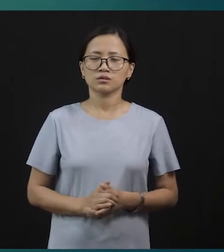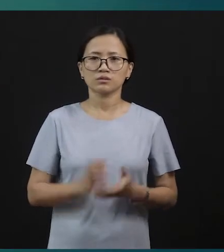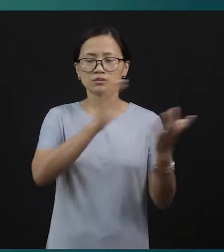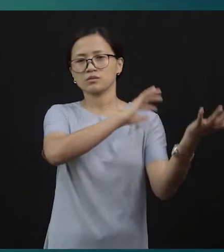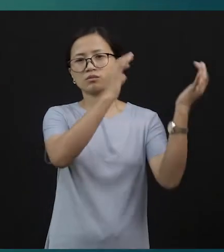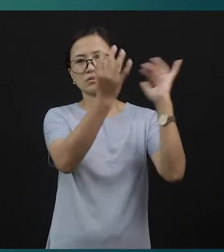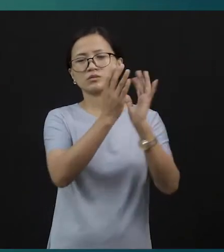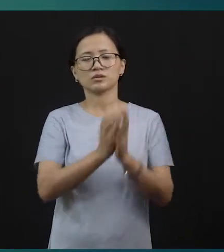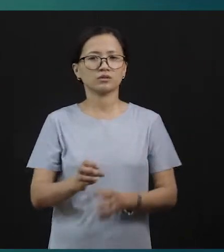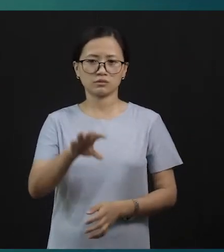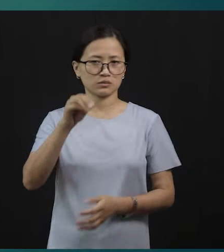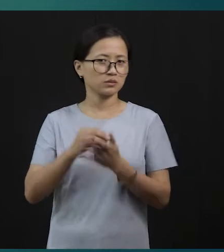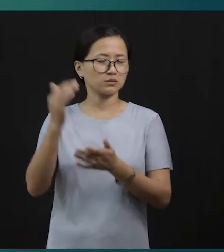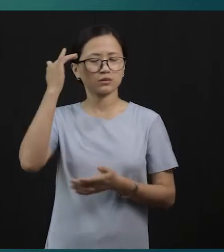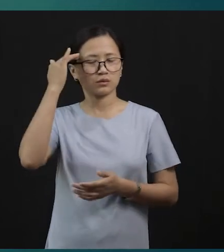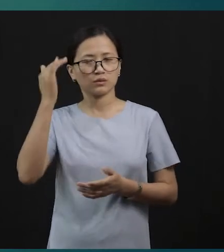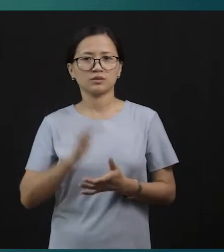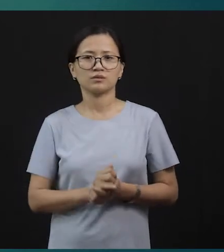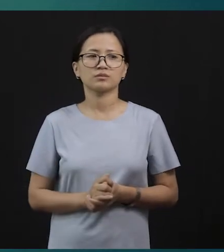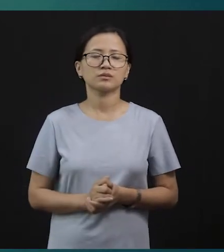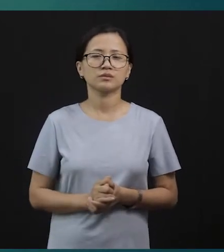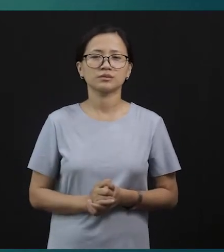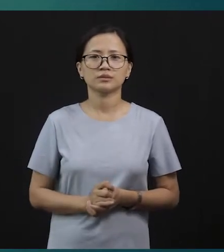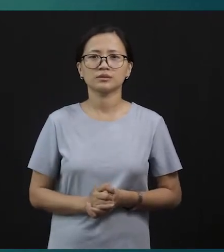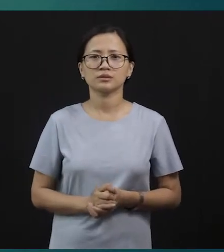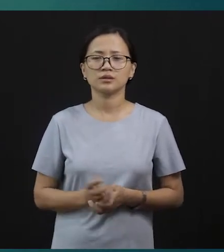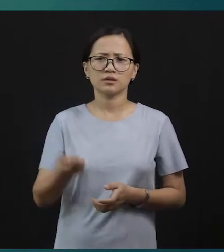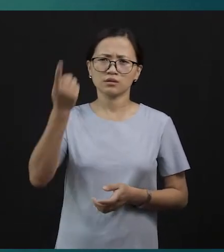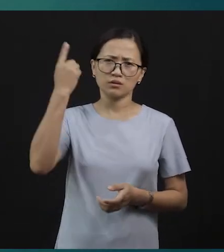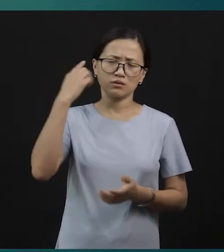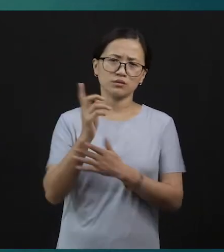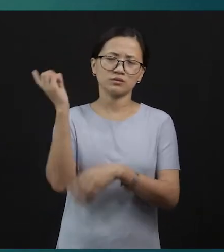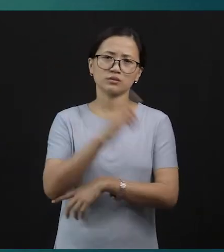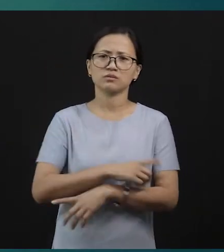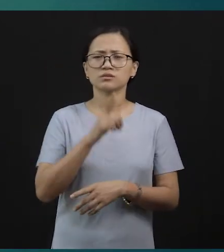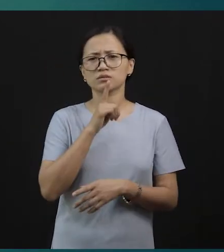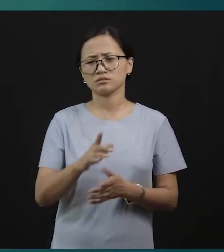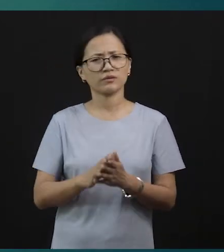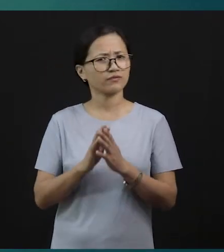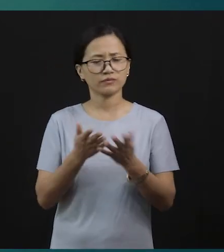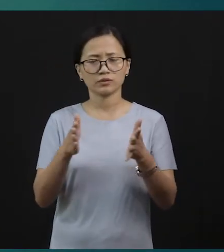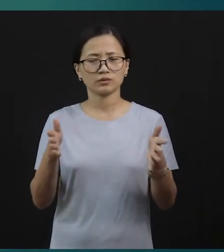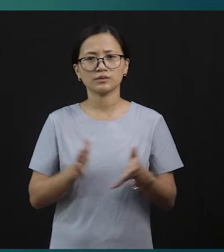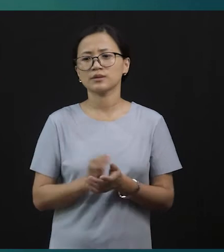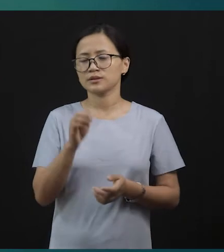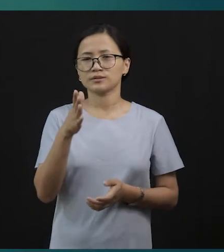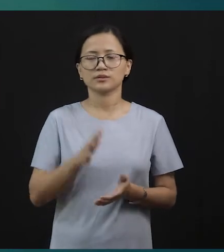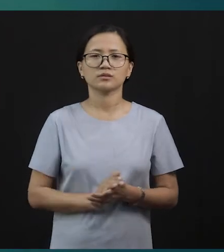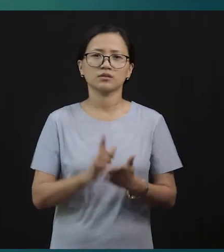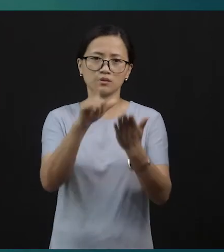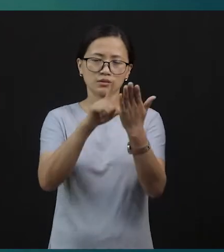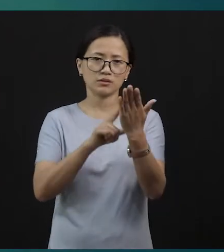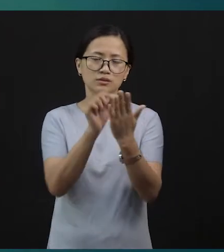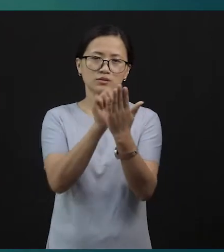the world will get to know about it, okay? But in the earlier days, there were no such thing. The only thing that they can rely is letter,